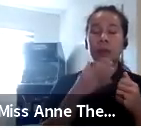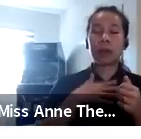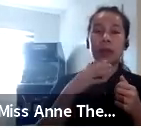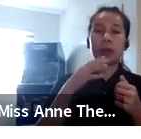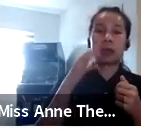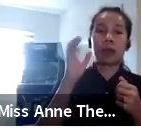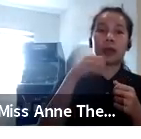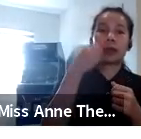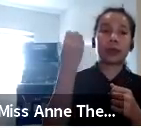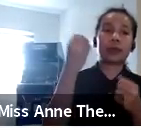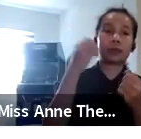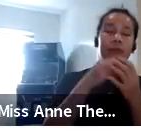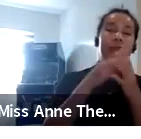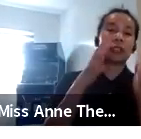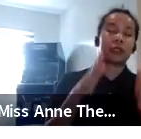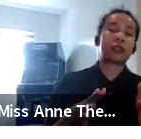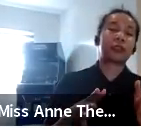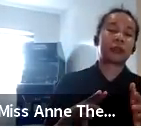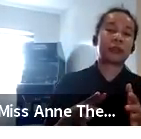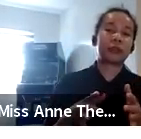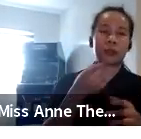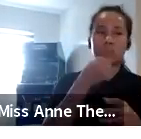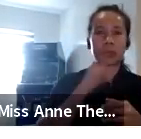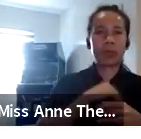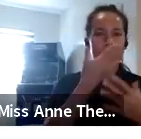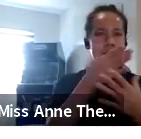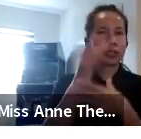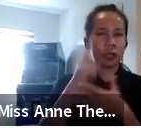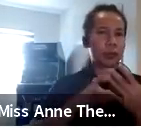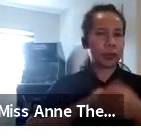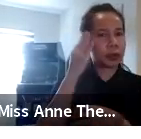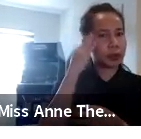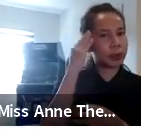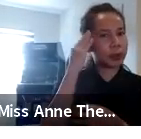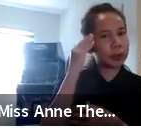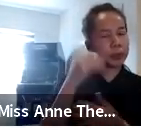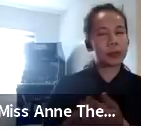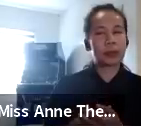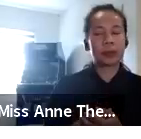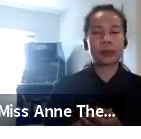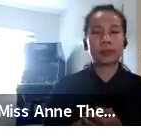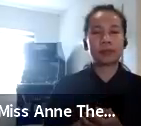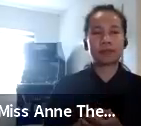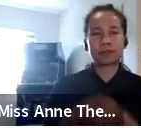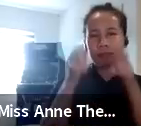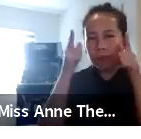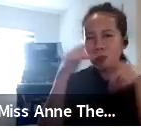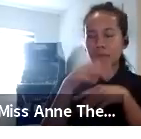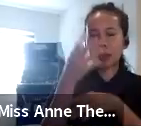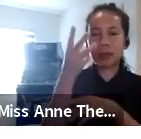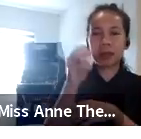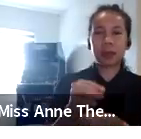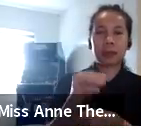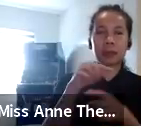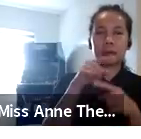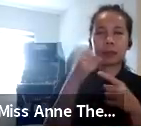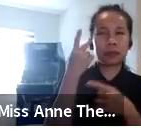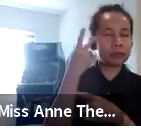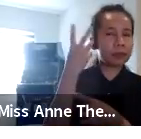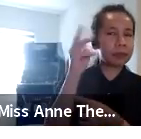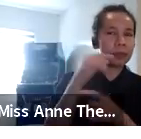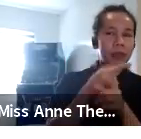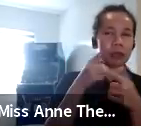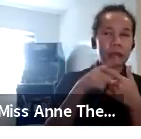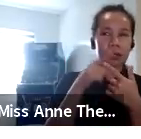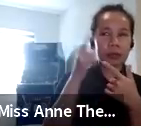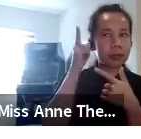whatever I have and whatever I know. So um, looking at them, whenever you see that they are listening to